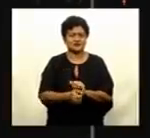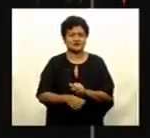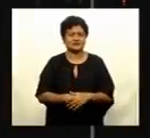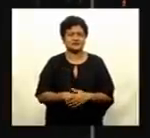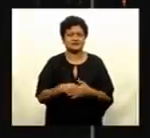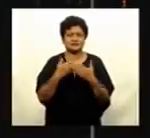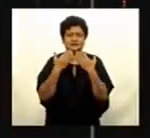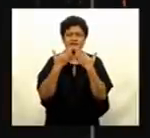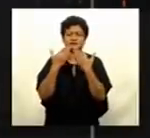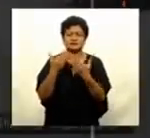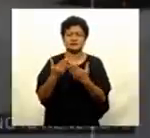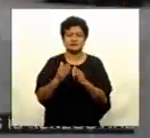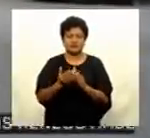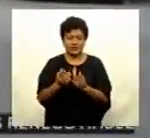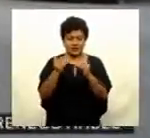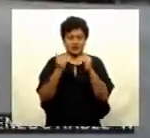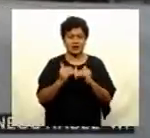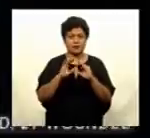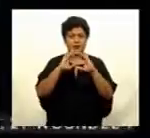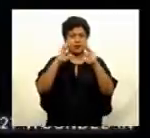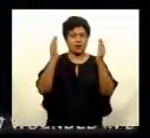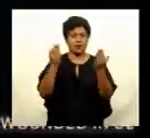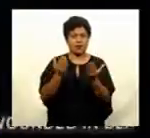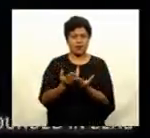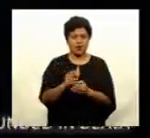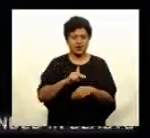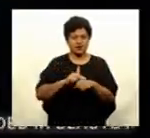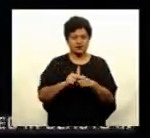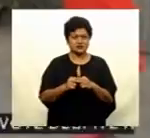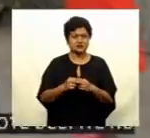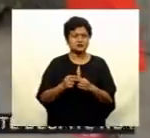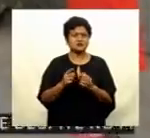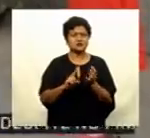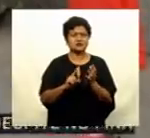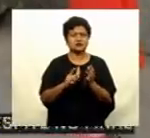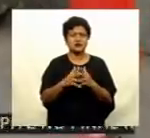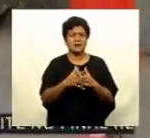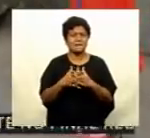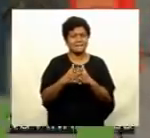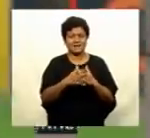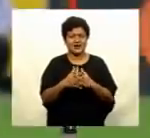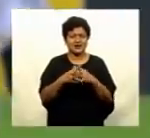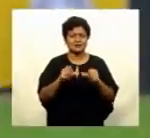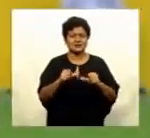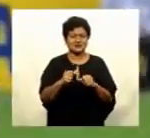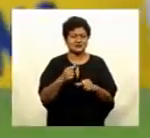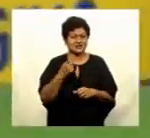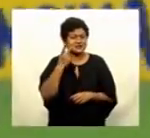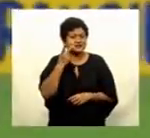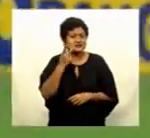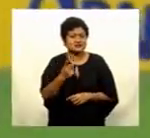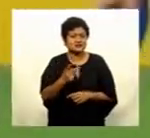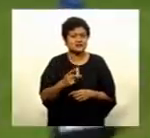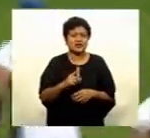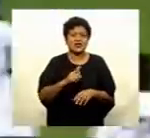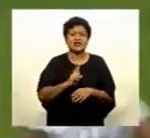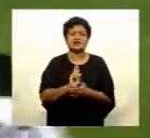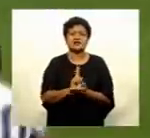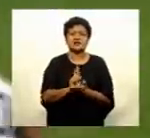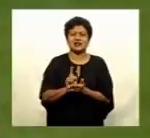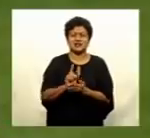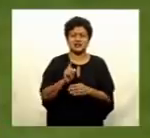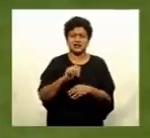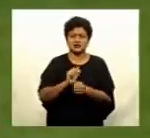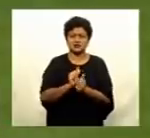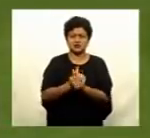Nakatale. Now, coming up in world news, US President makes first foreign visit. And later in sports, Nakarawa